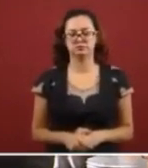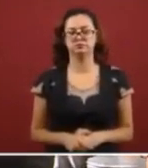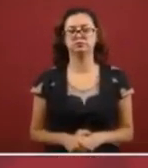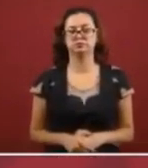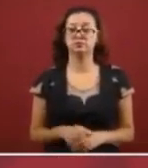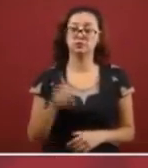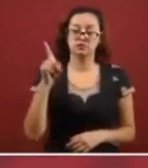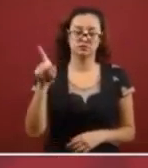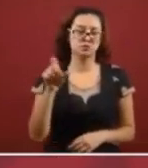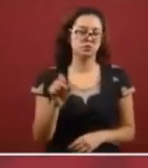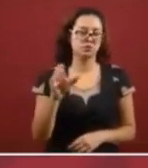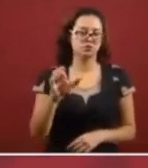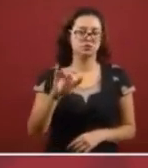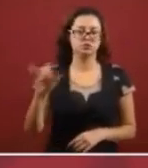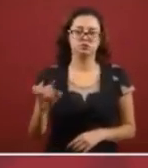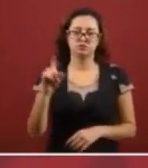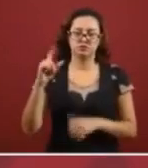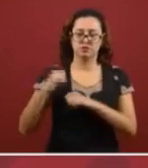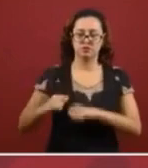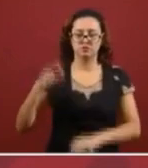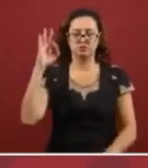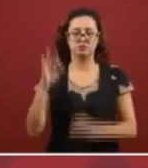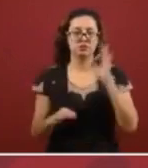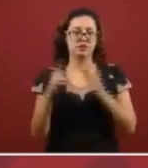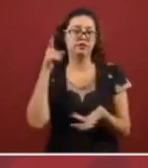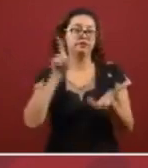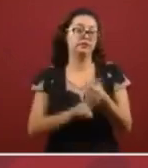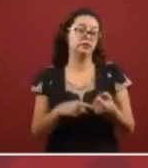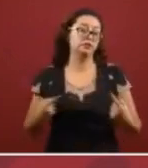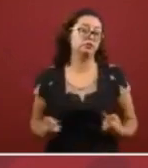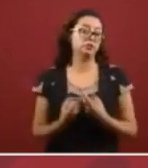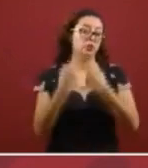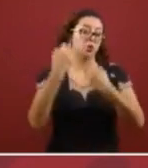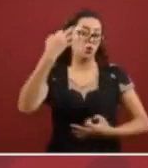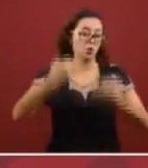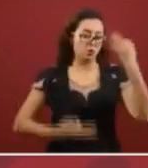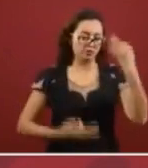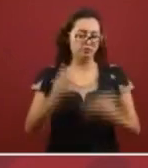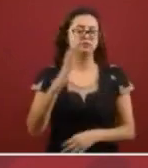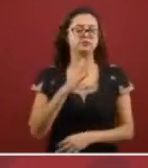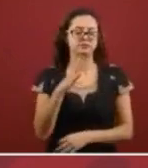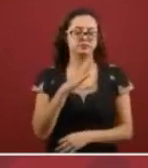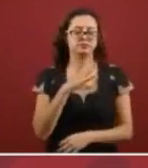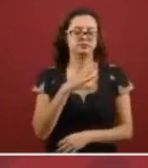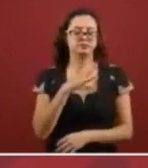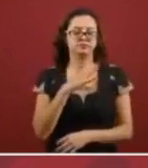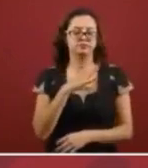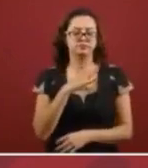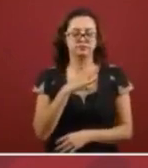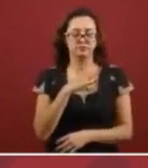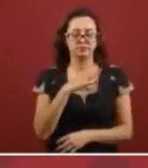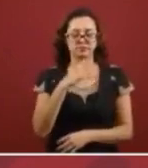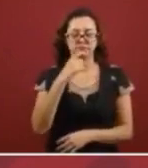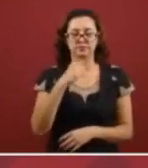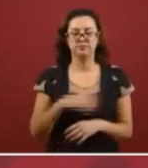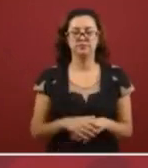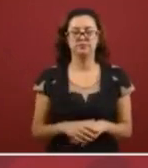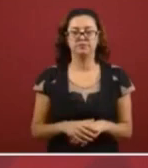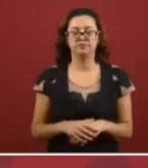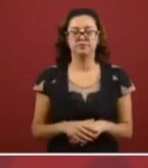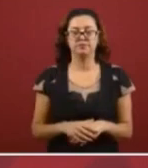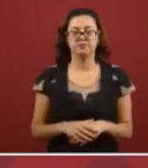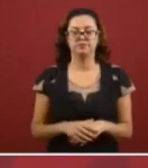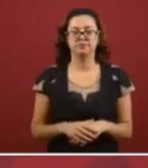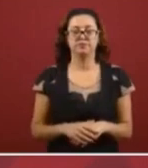some judicial power with this controversy. I understand that